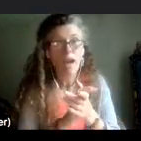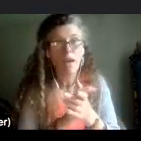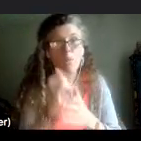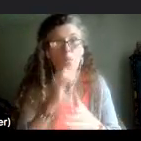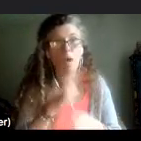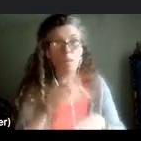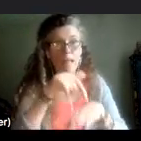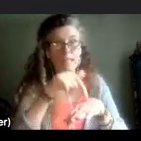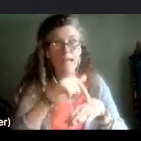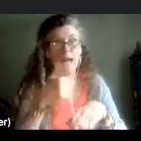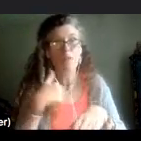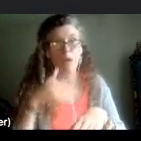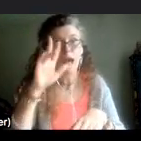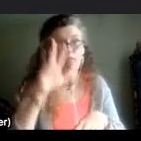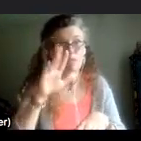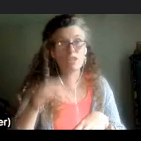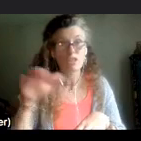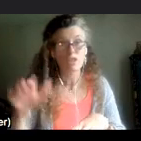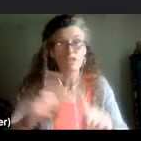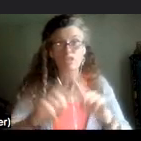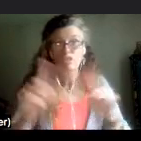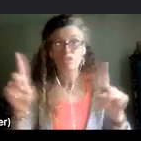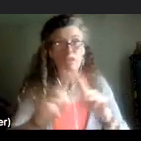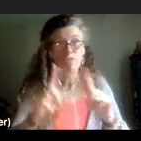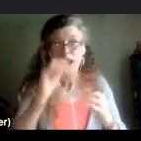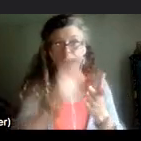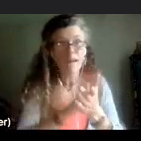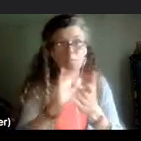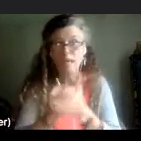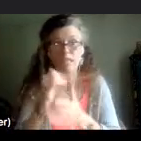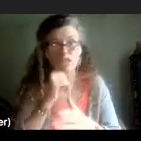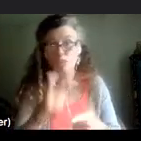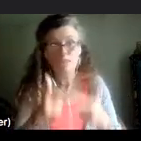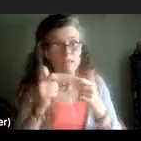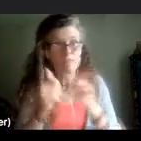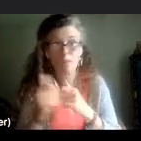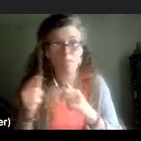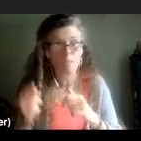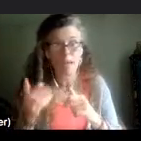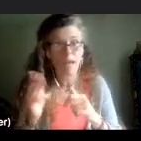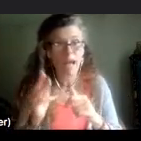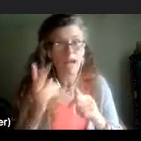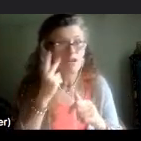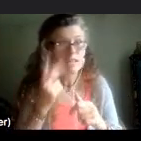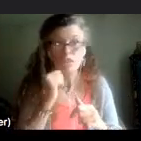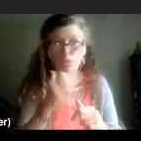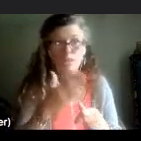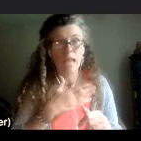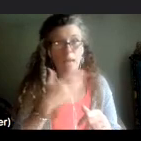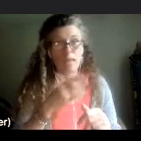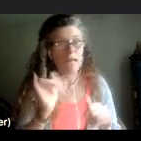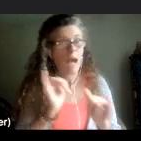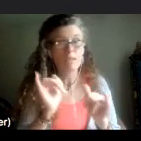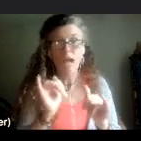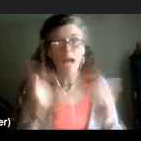woman at the time who had 3 children, and she had them from 2 different husbands. And she wasn't living with them. And I could see she wasn't happy. And I was like,